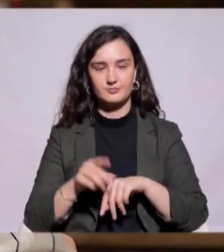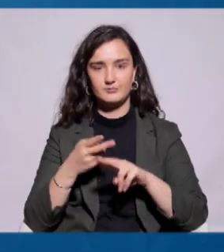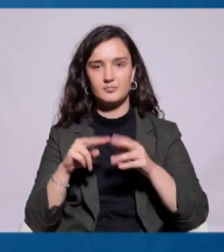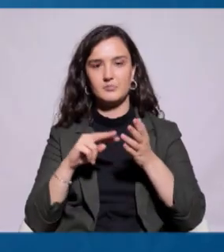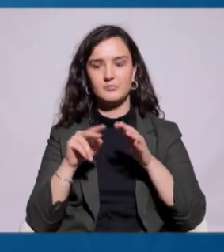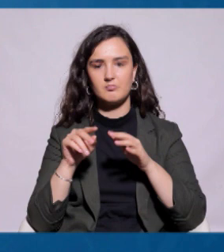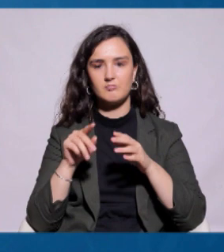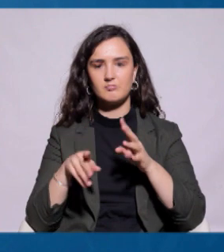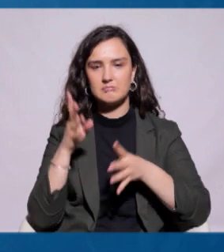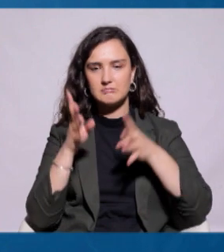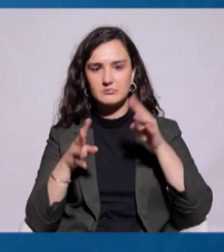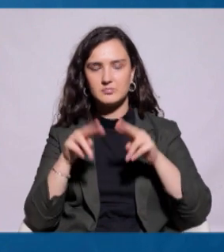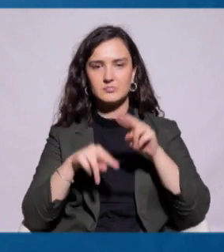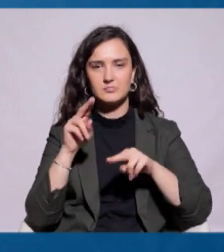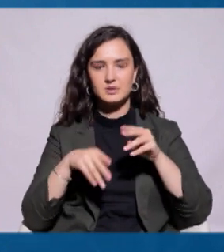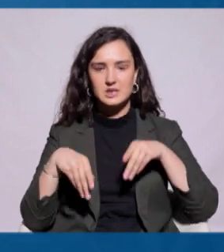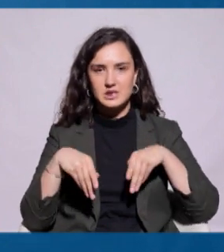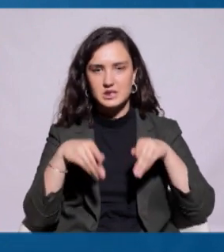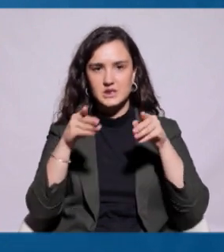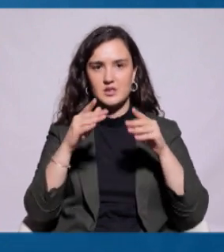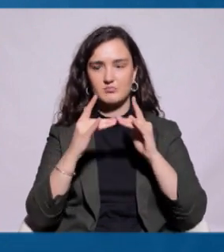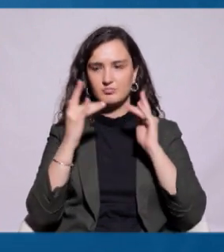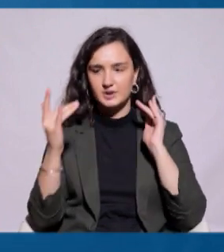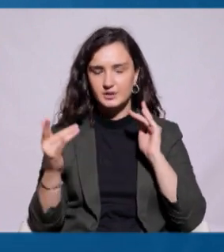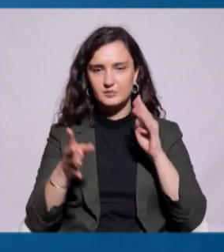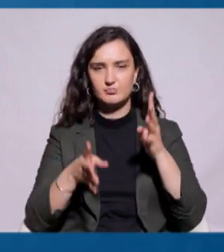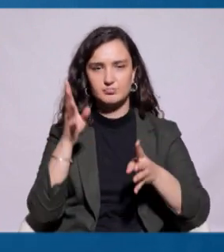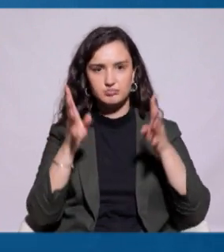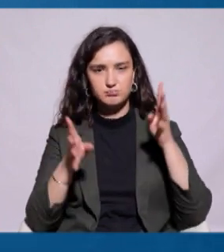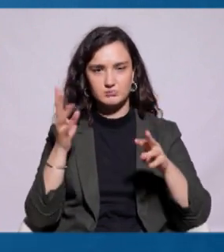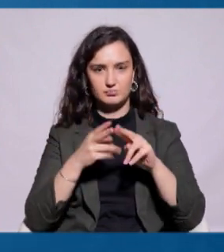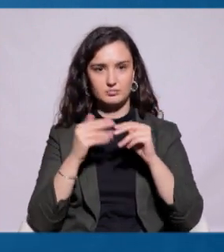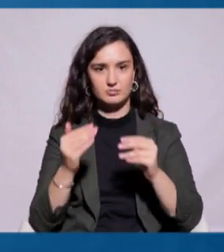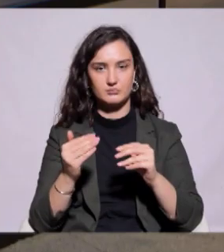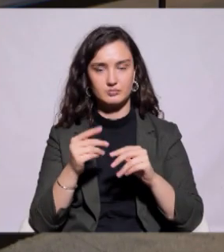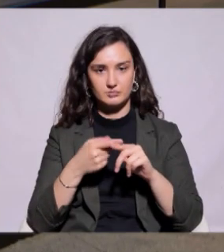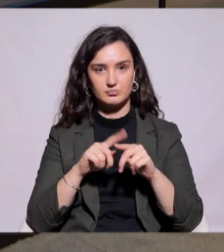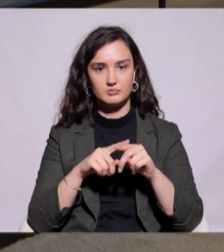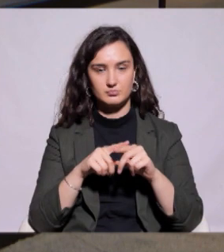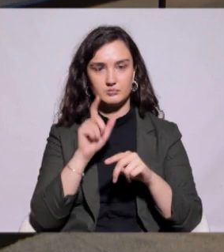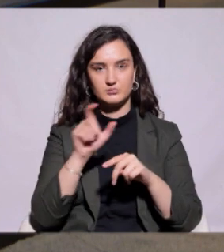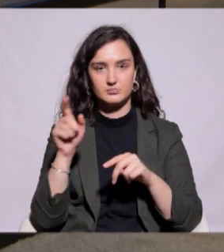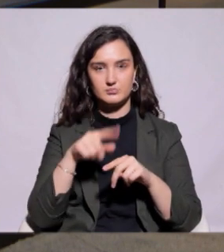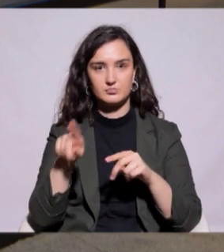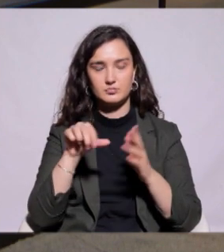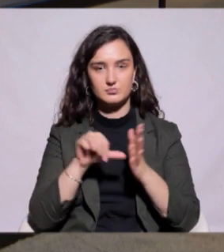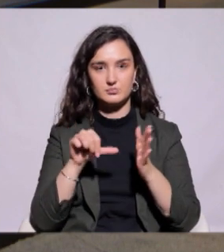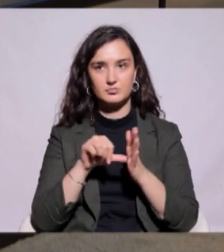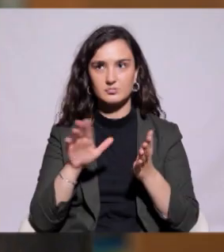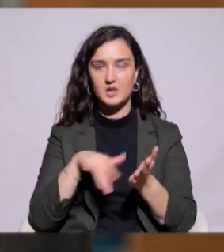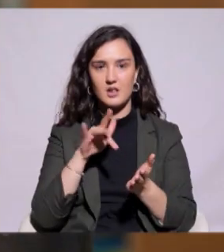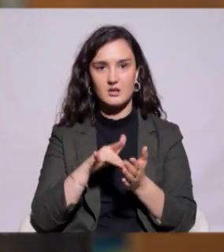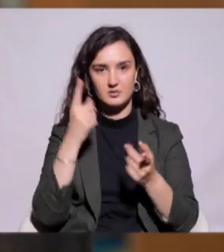planning and building of roads, bridges, and buildings. Civil engineers are the people that help design